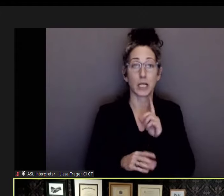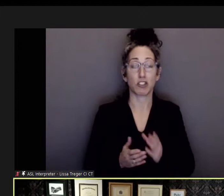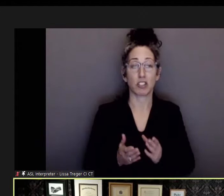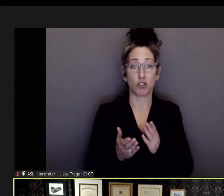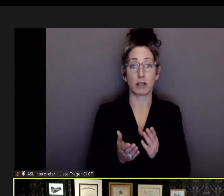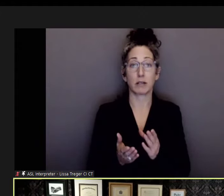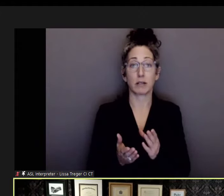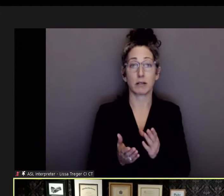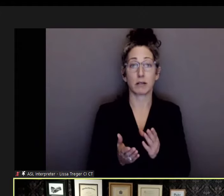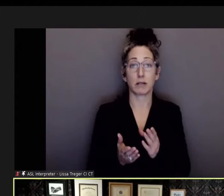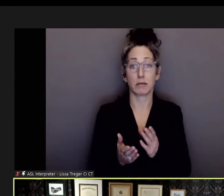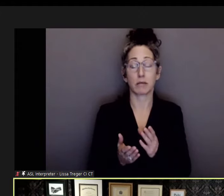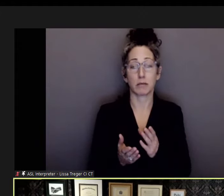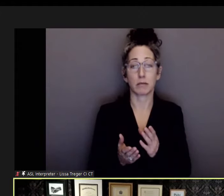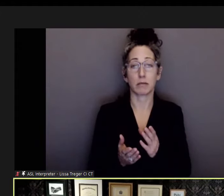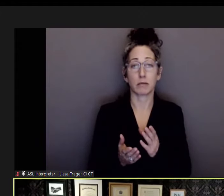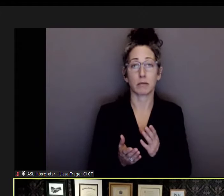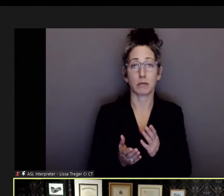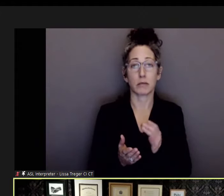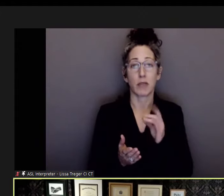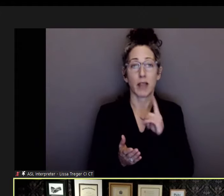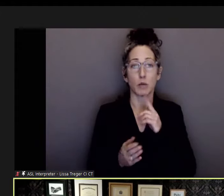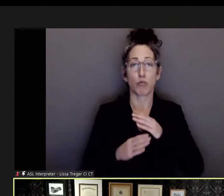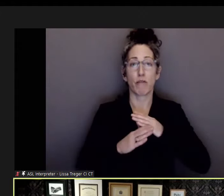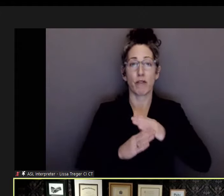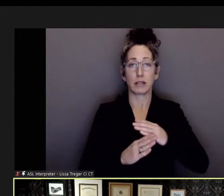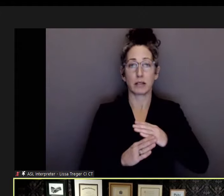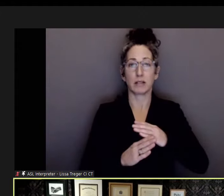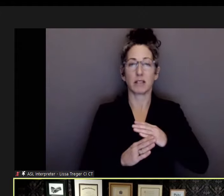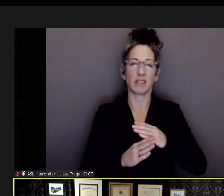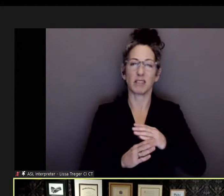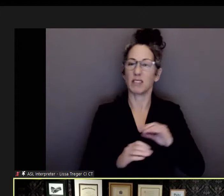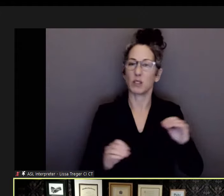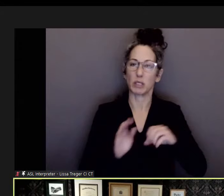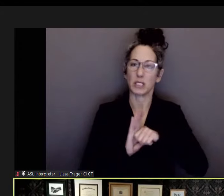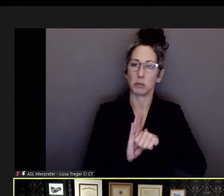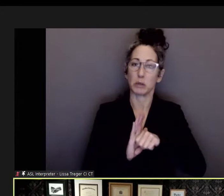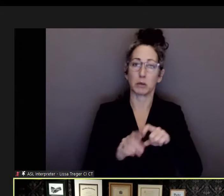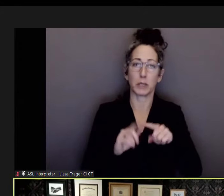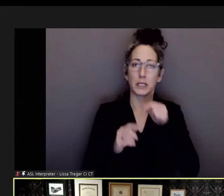be an efficacy for prevention of asymptomatic disease, but it's not conclusive.